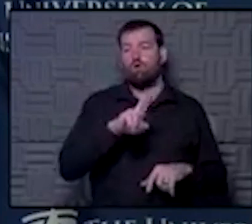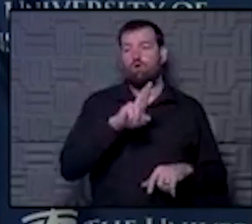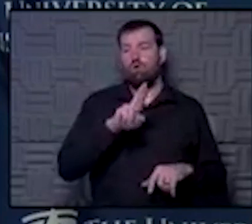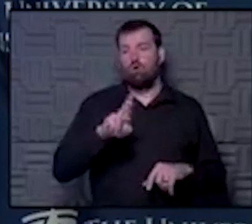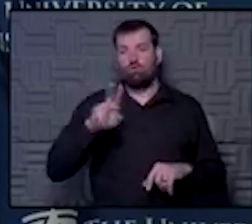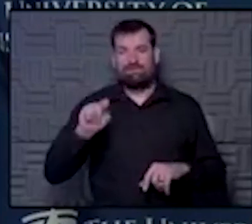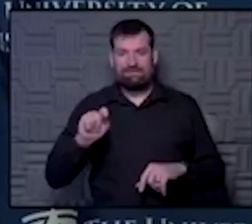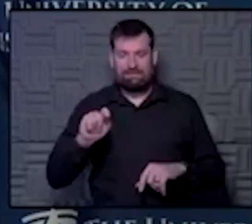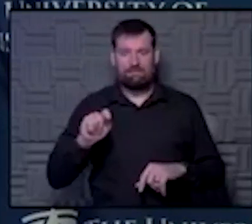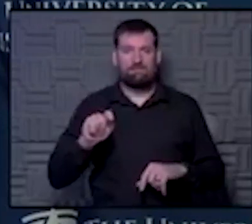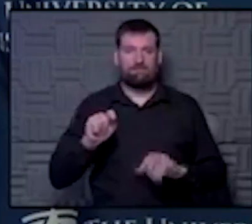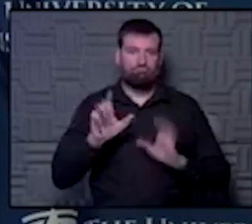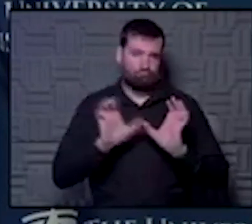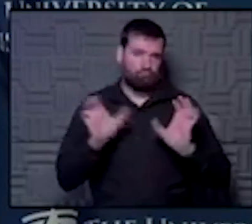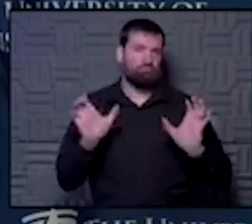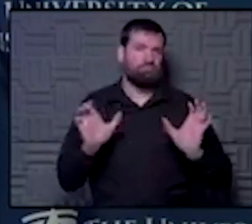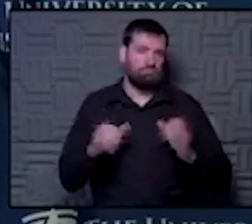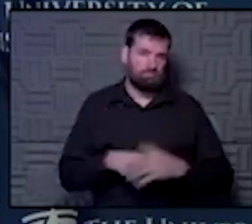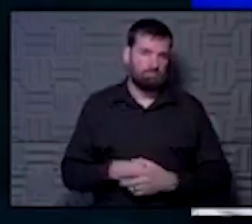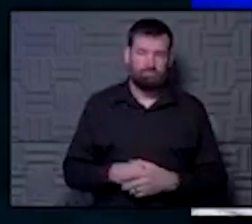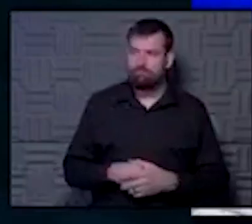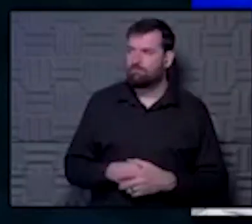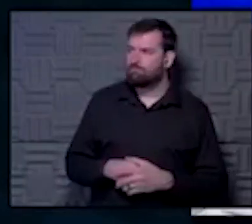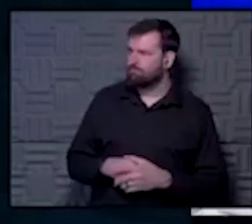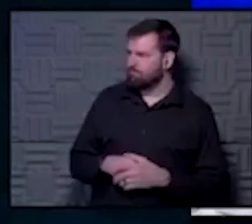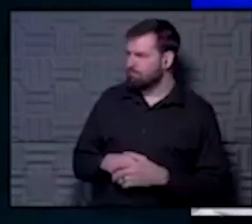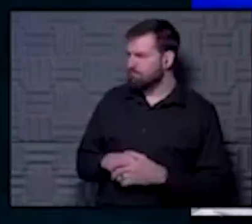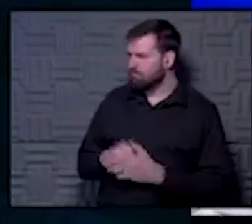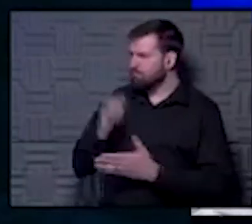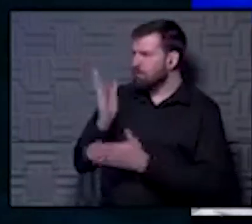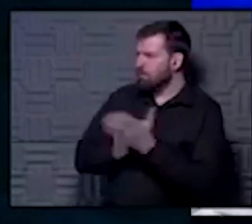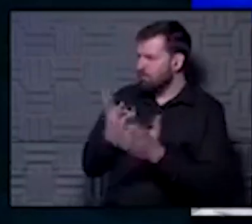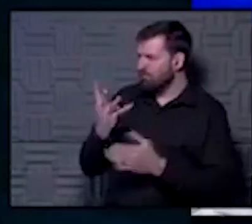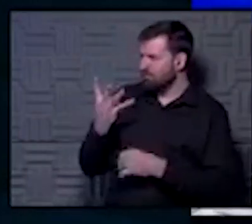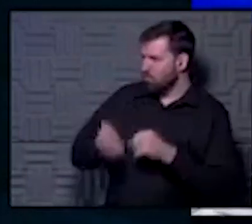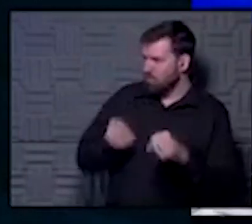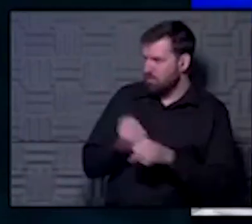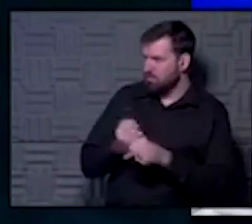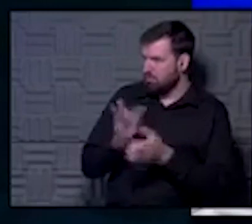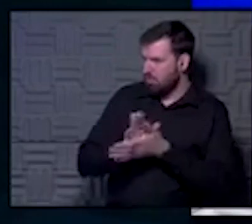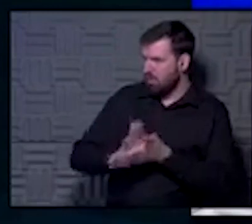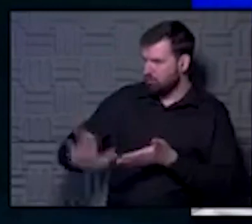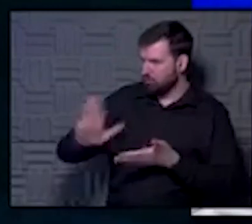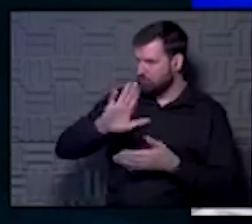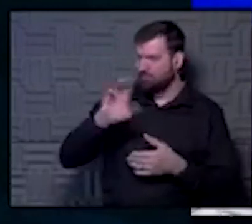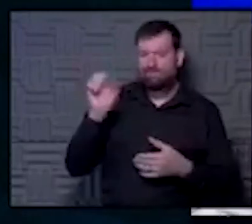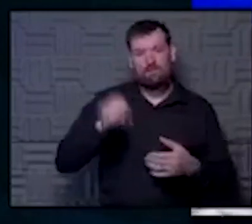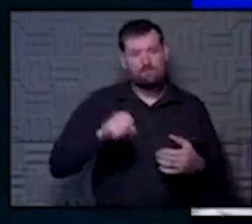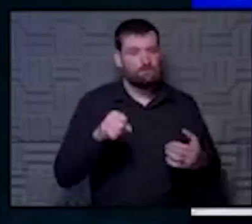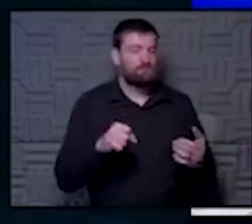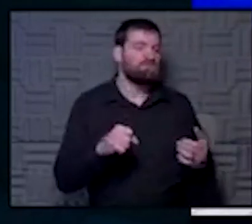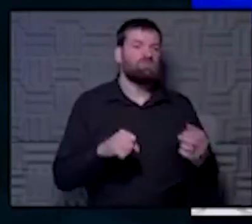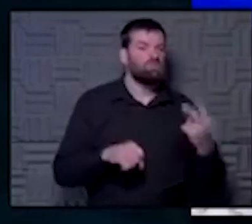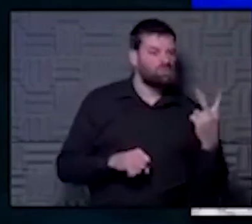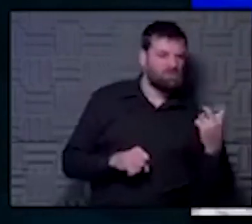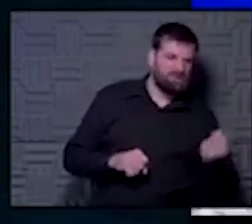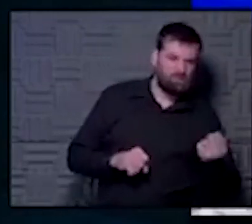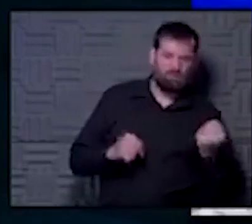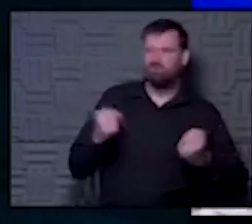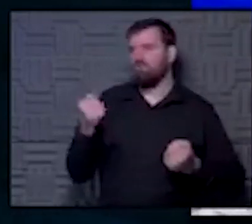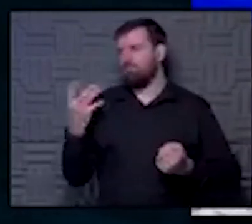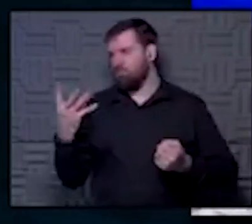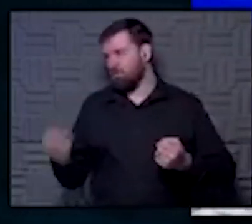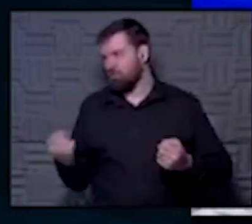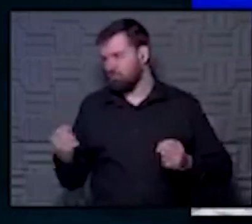credential. So that's how it works. So, but it's part of a 4-year college curriculum. Yes, it's a 4-year college.